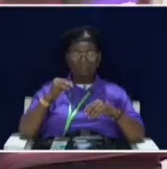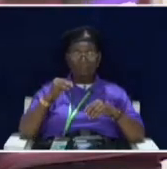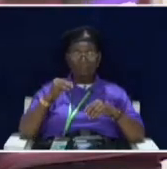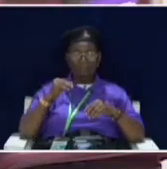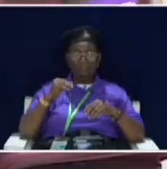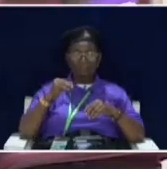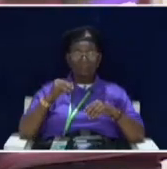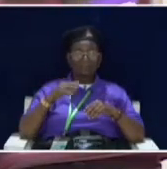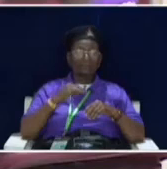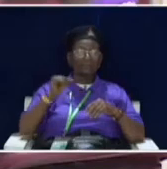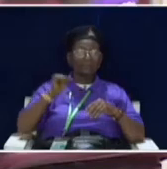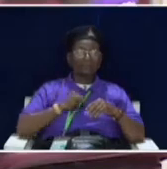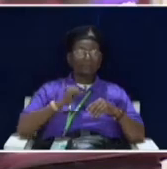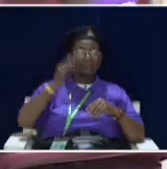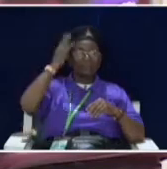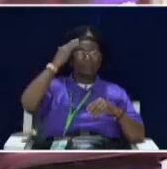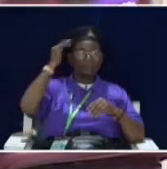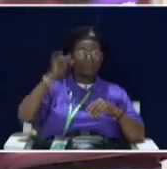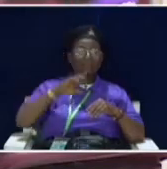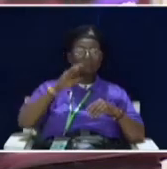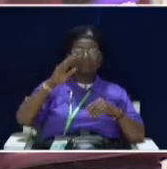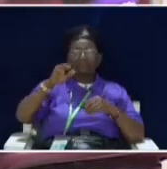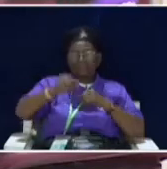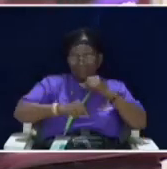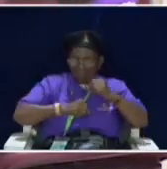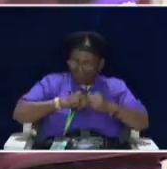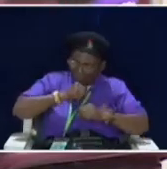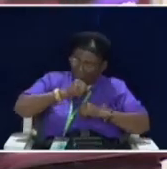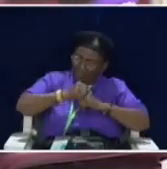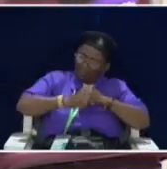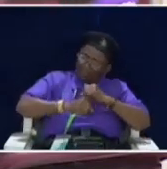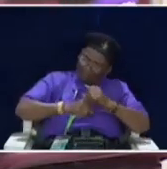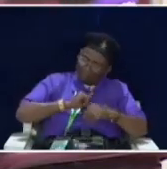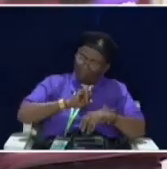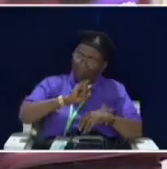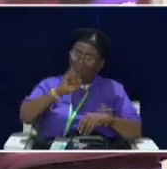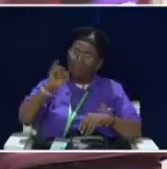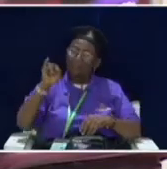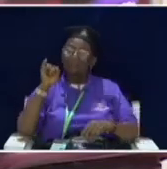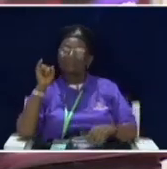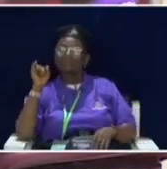I know their sufferings. Mo mo ijiya won.